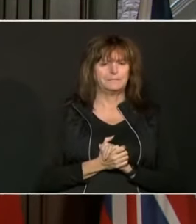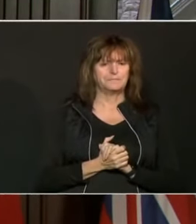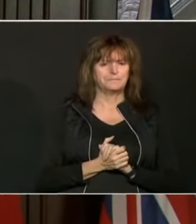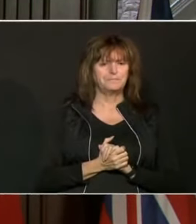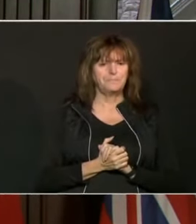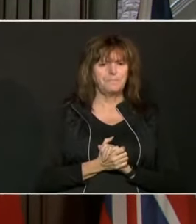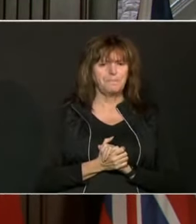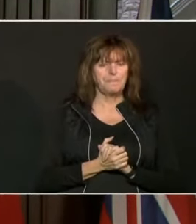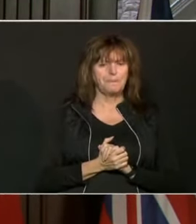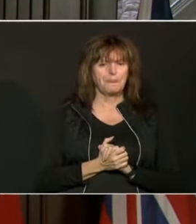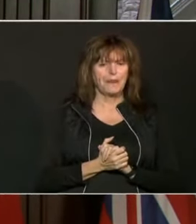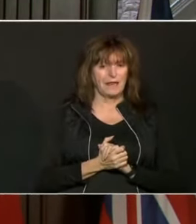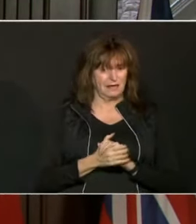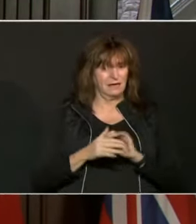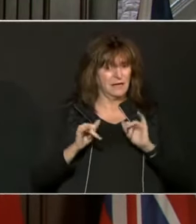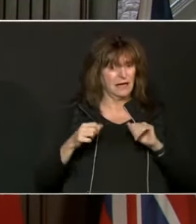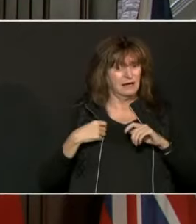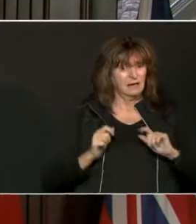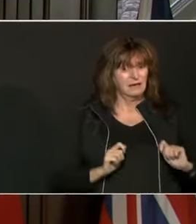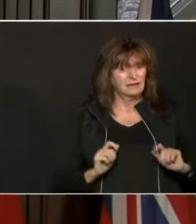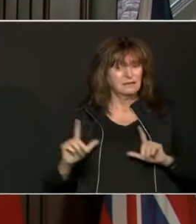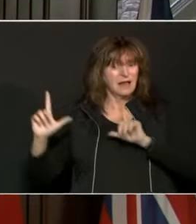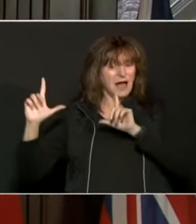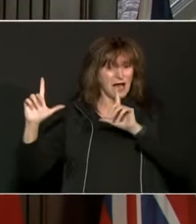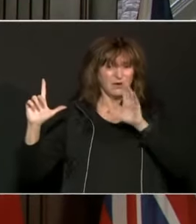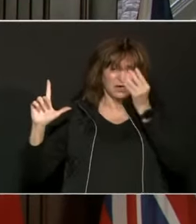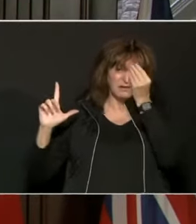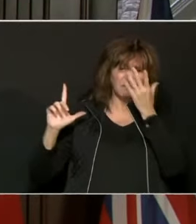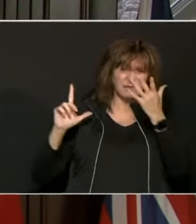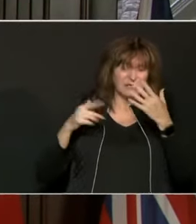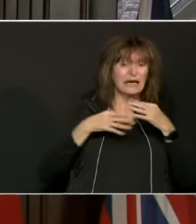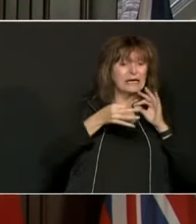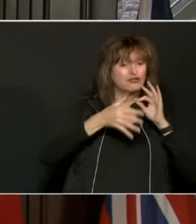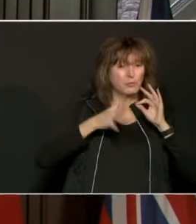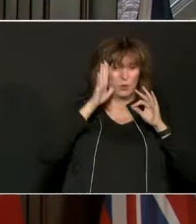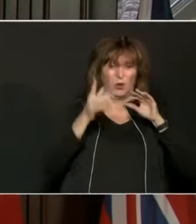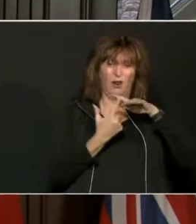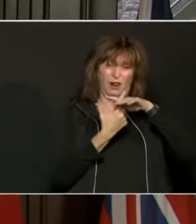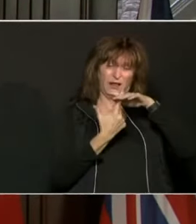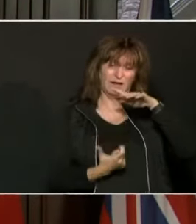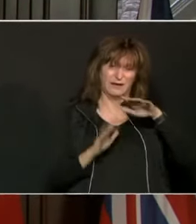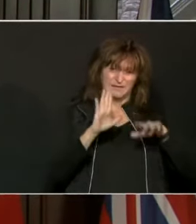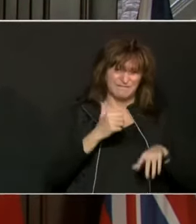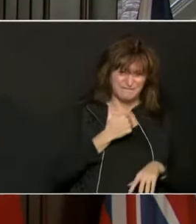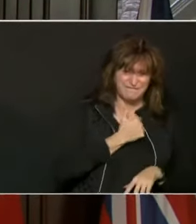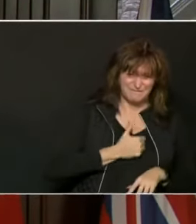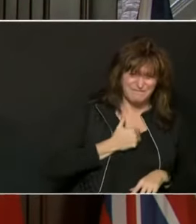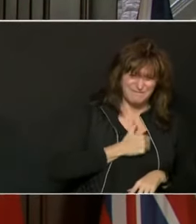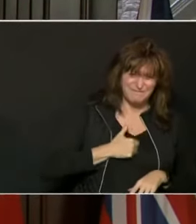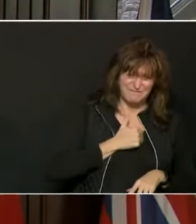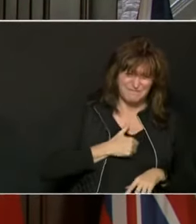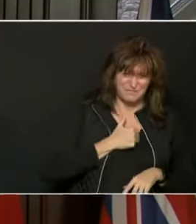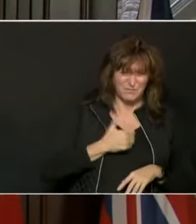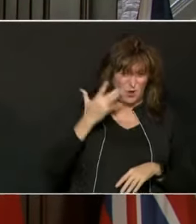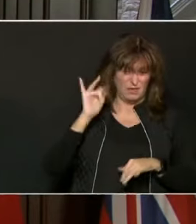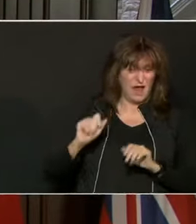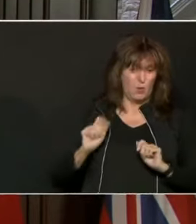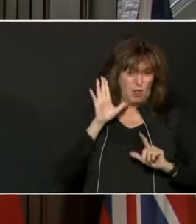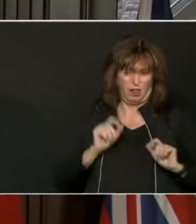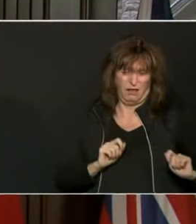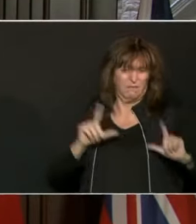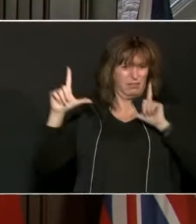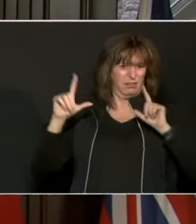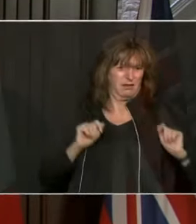the interpreter will disappear momentarily. I'm sorry about that, but that allows us to present the data as well. If we could